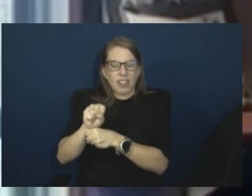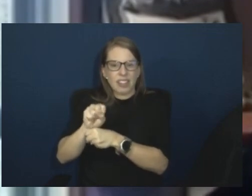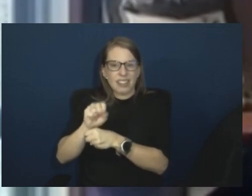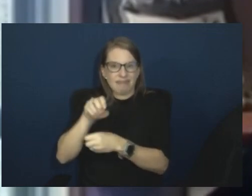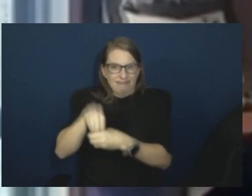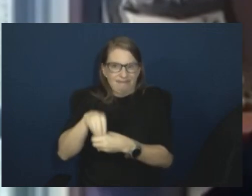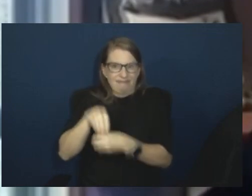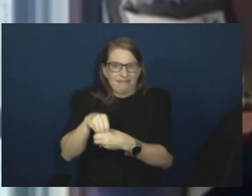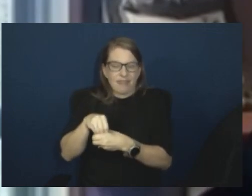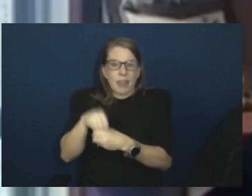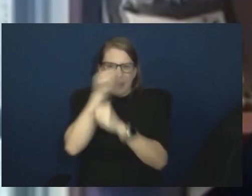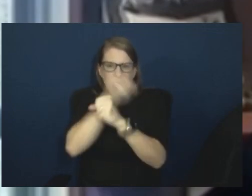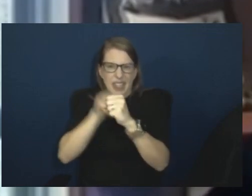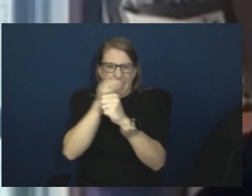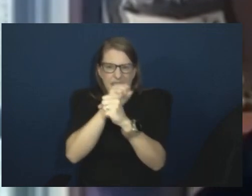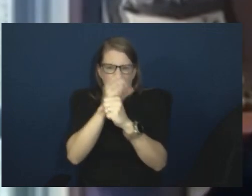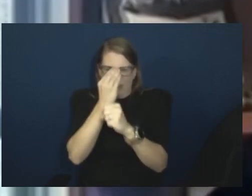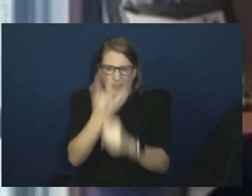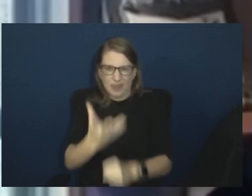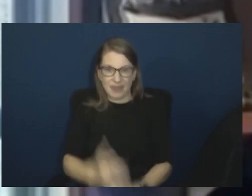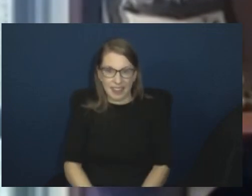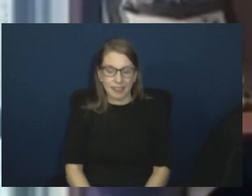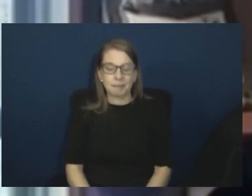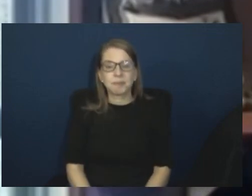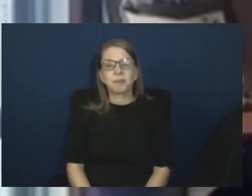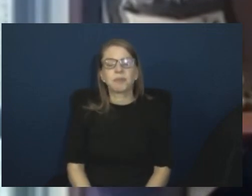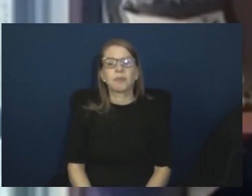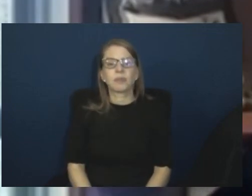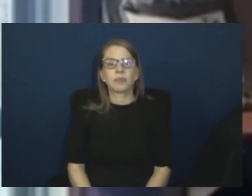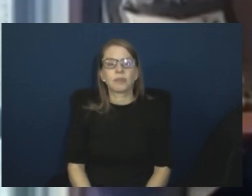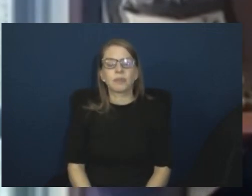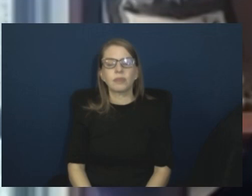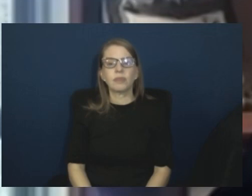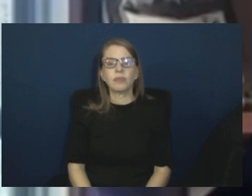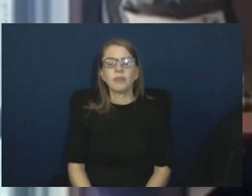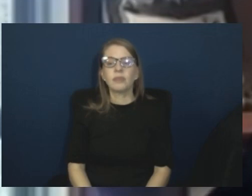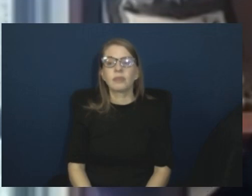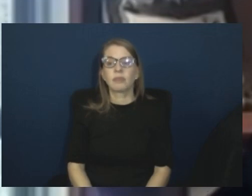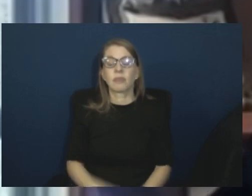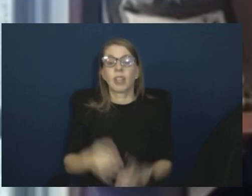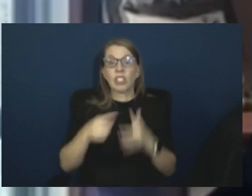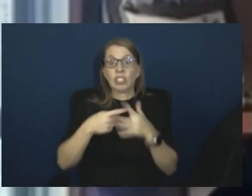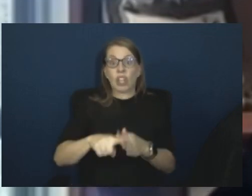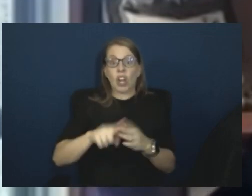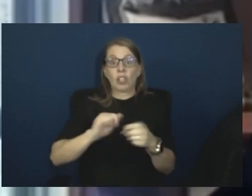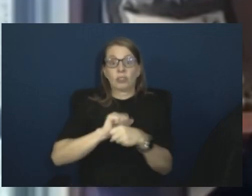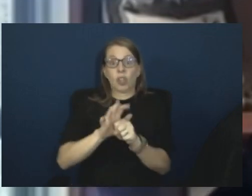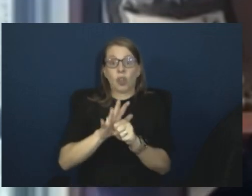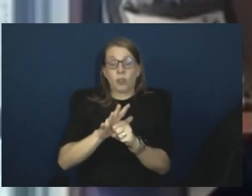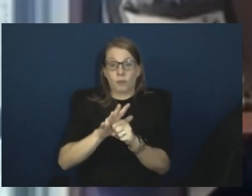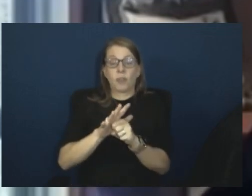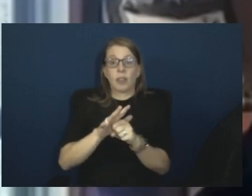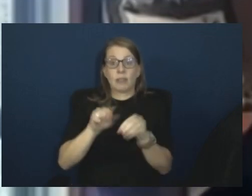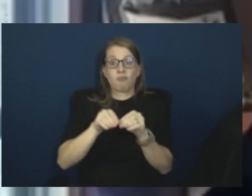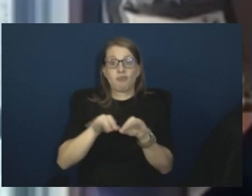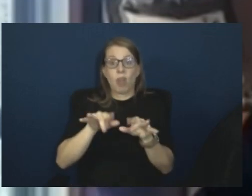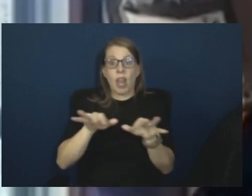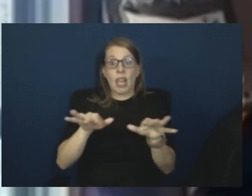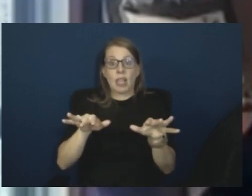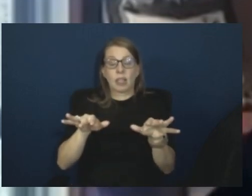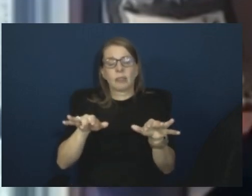So, early on, as SARS-CoV-2 was spreading, there was a